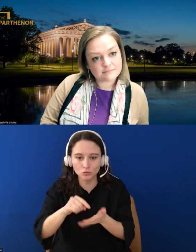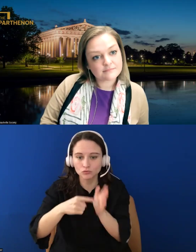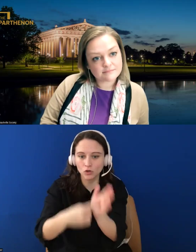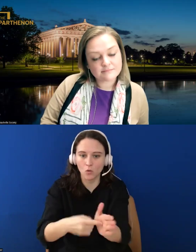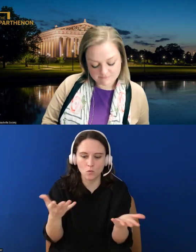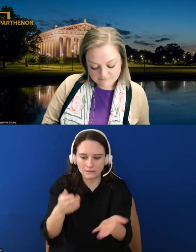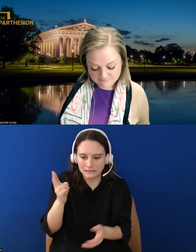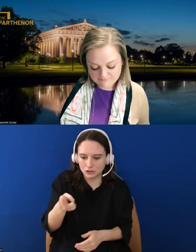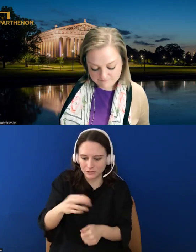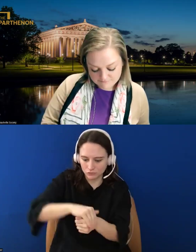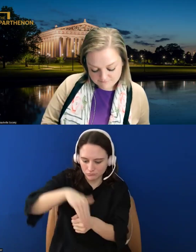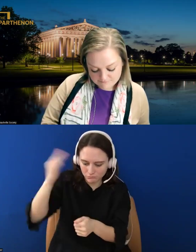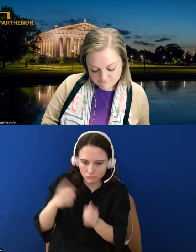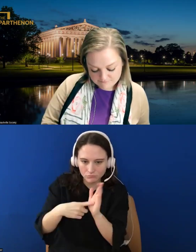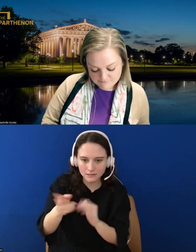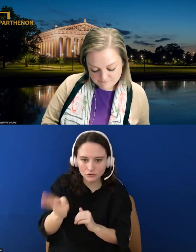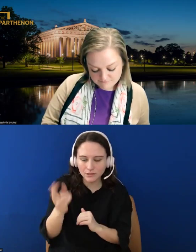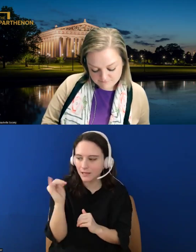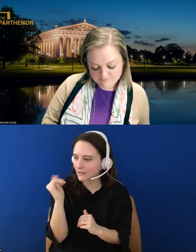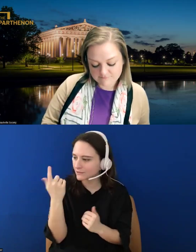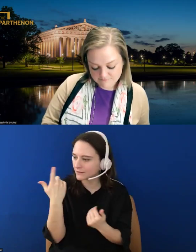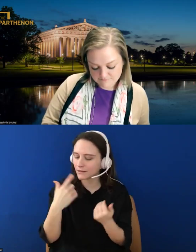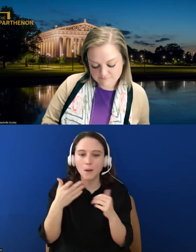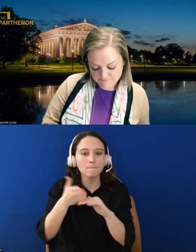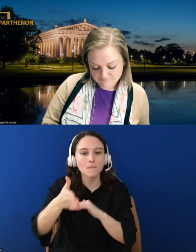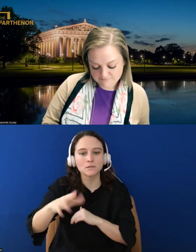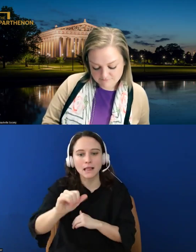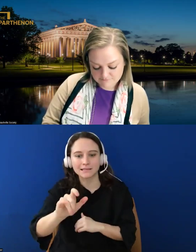of the like post-classic K'iche.